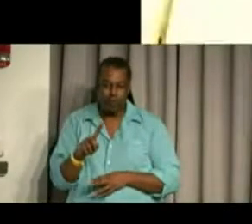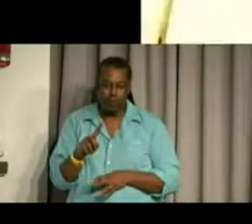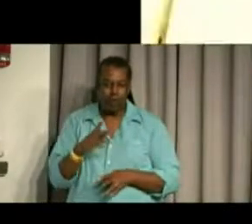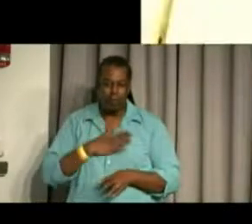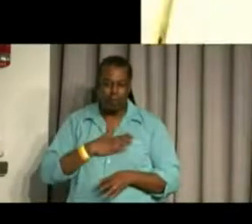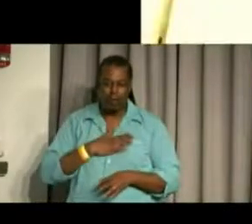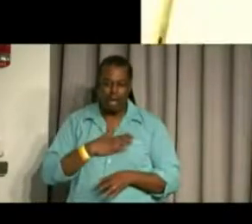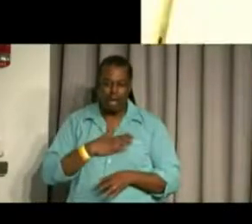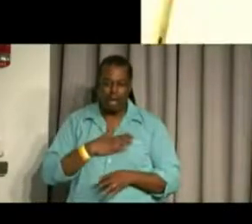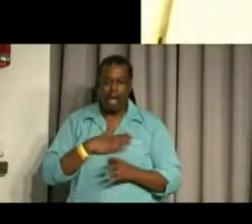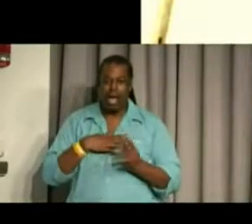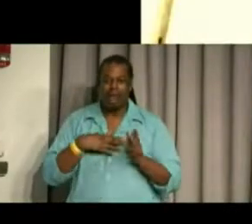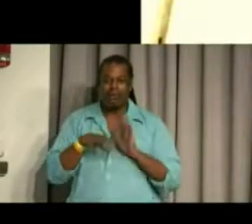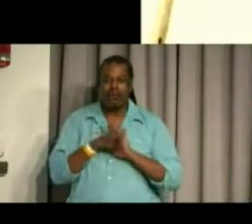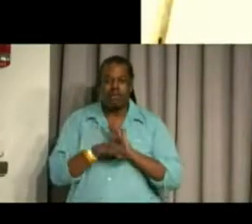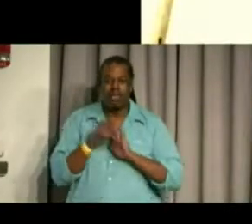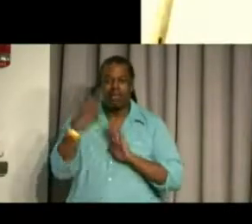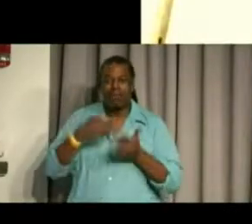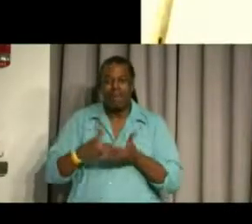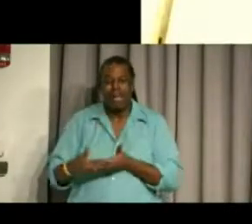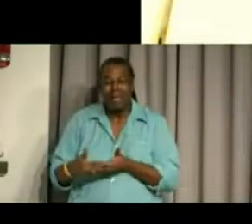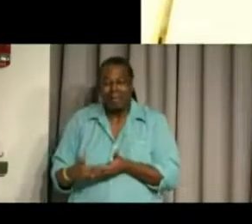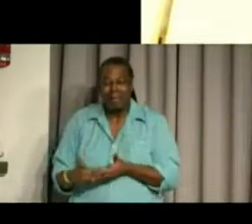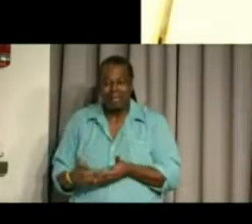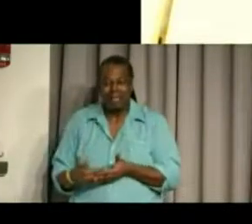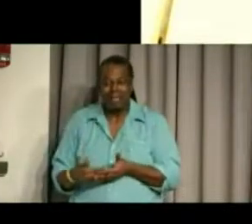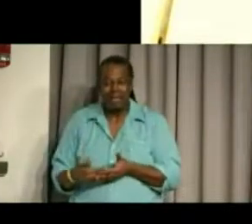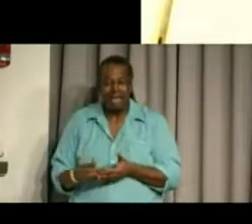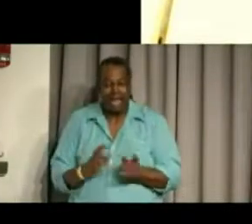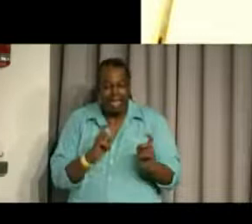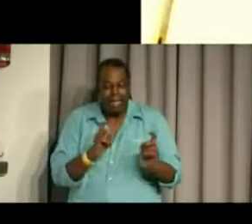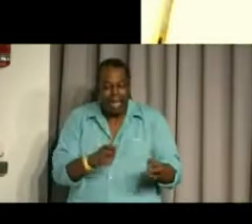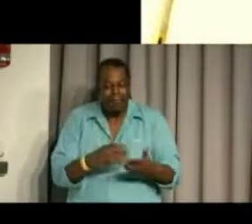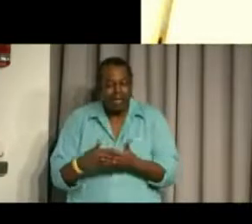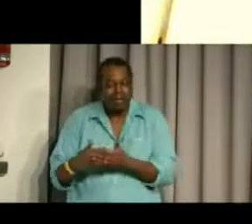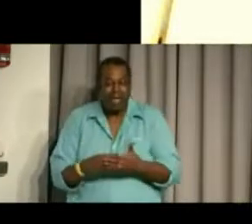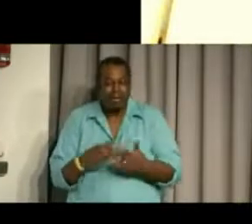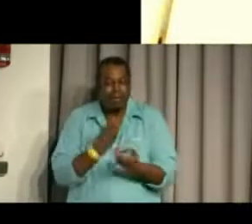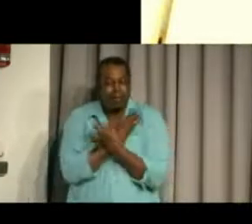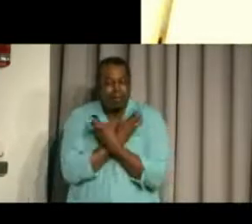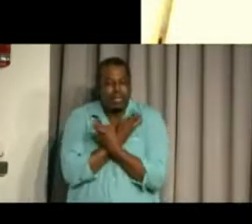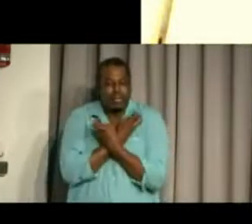my formula for my baby, and I poisoned my kids.